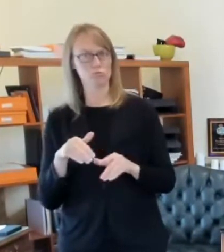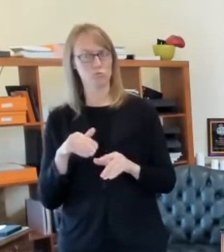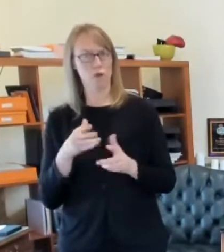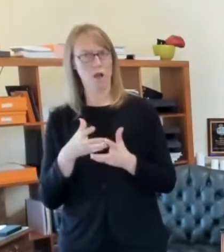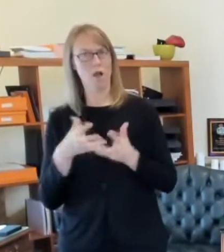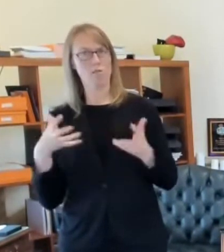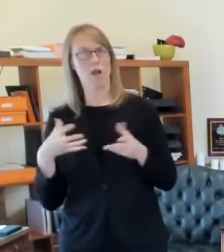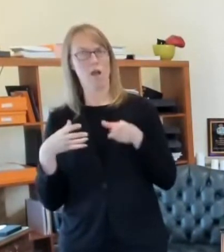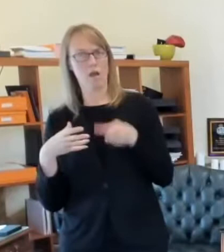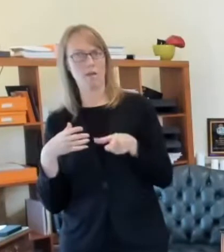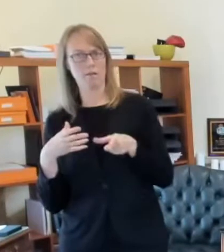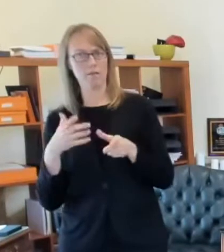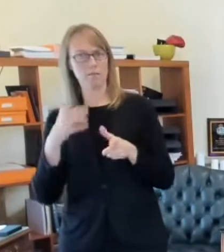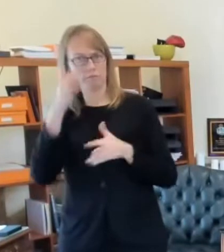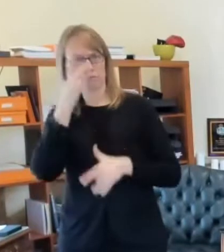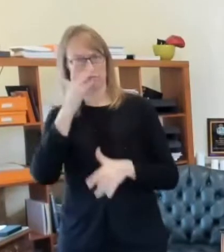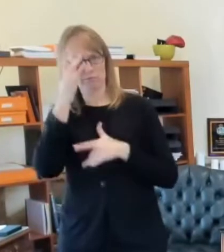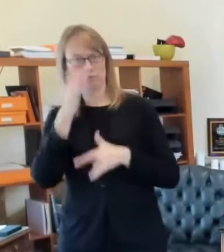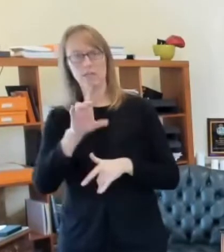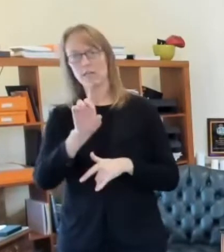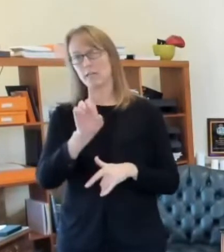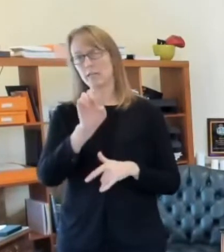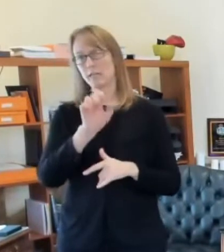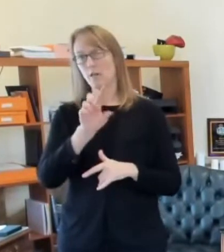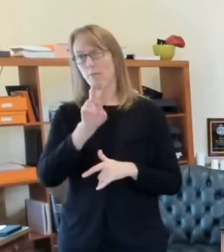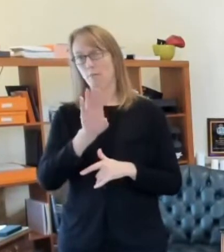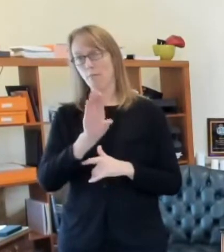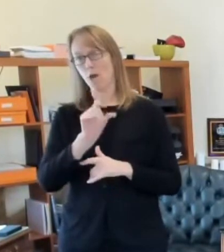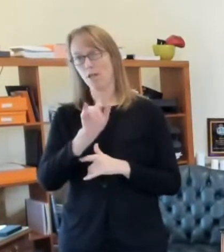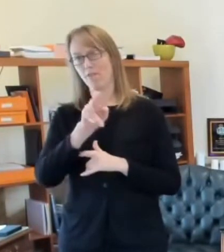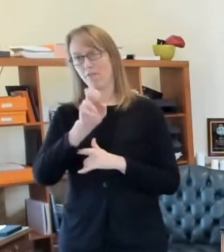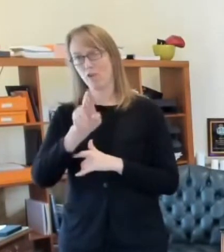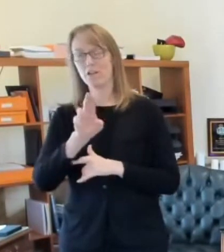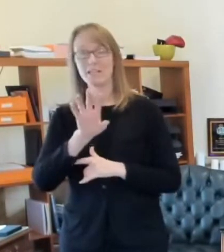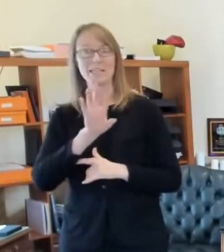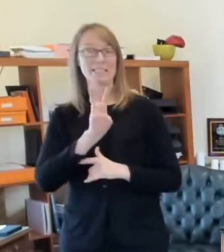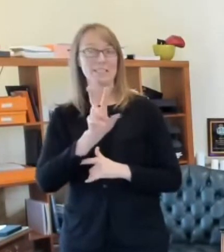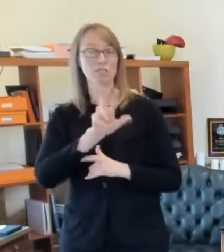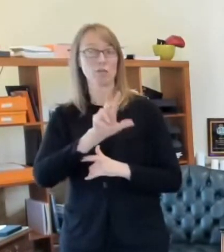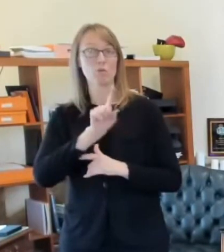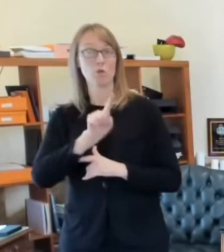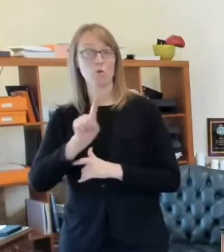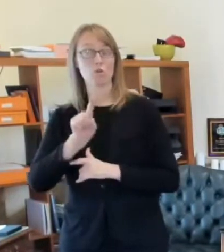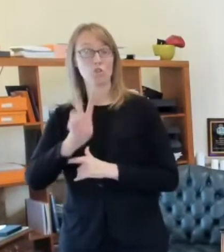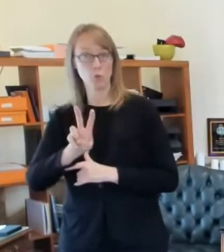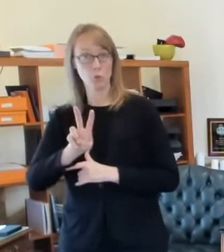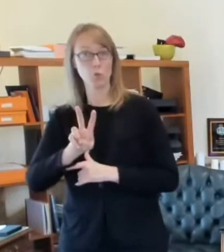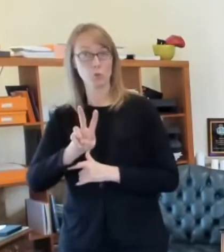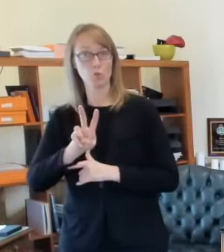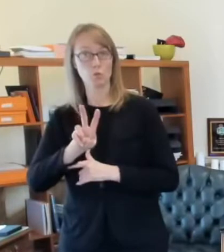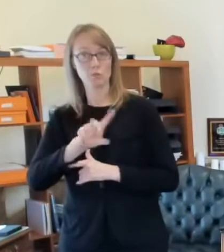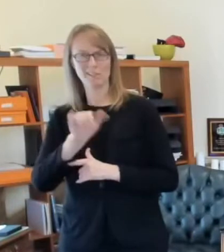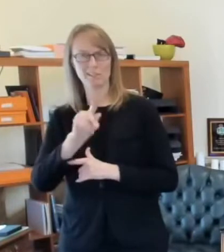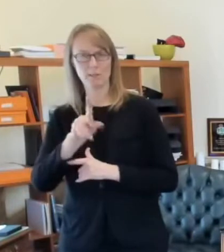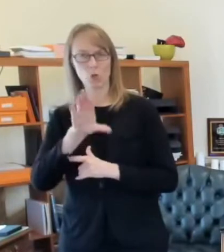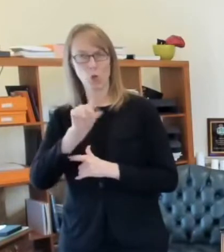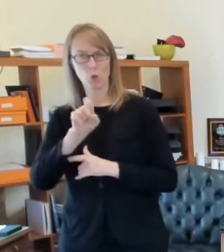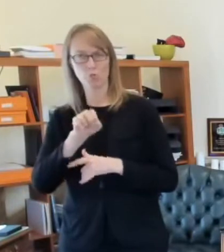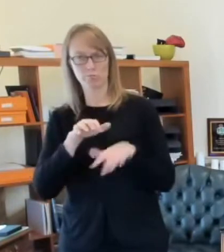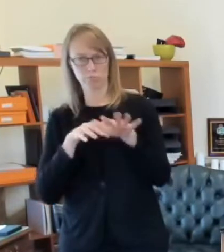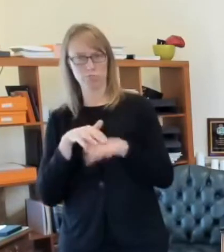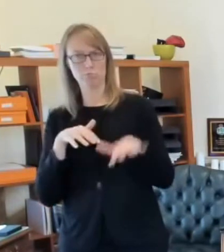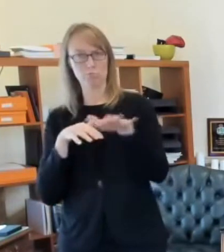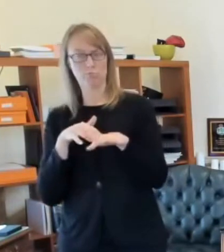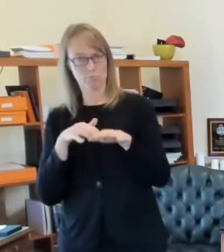is DeBoliver Place, is the neighborhood. It's 63112 zip code, but